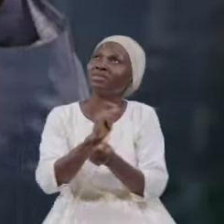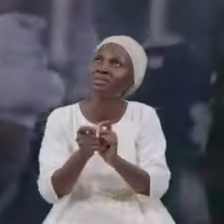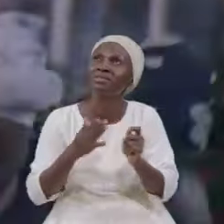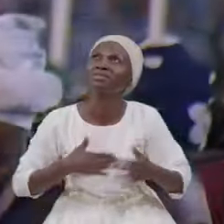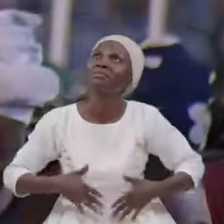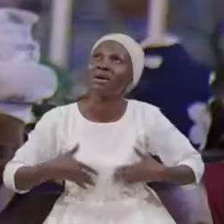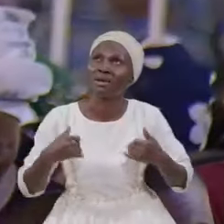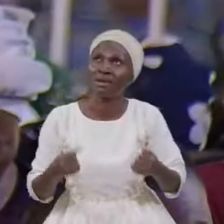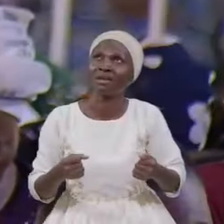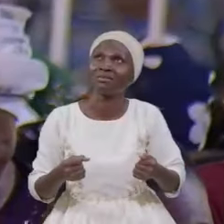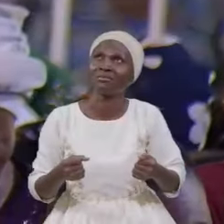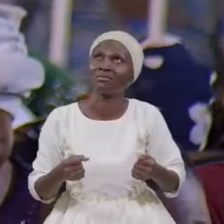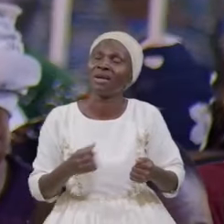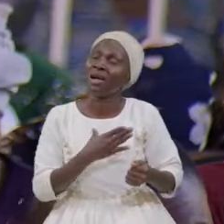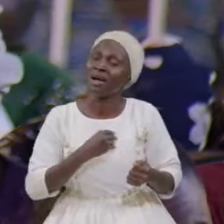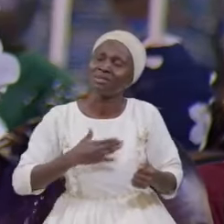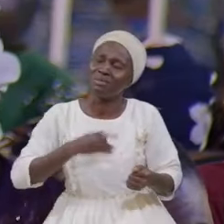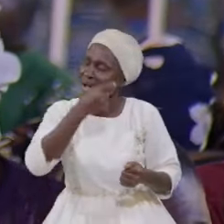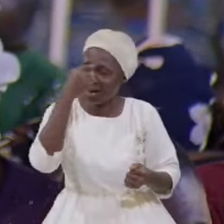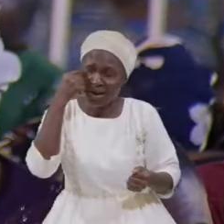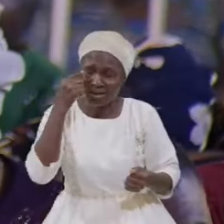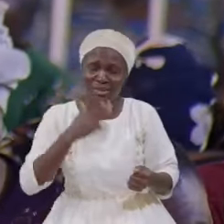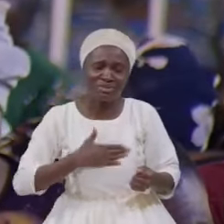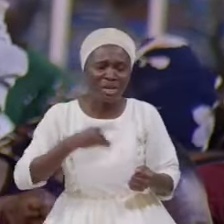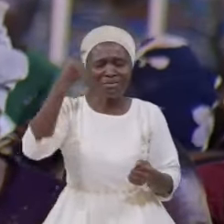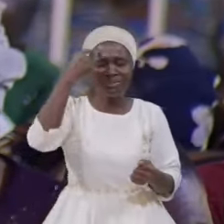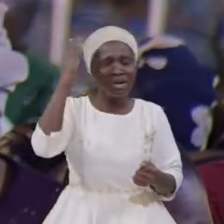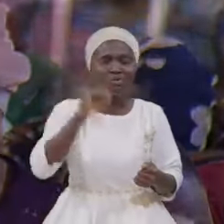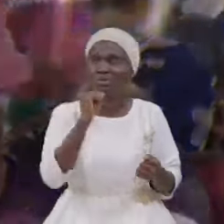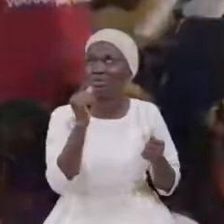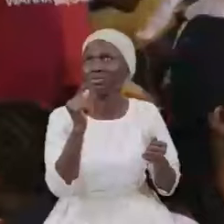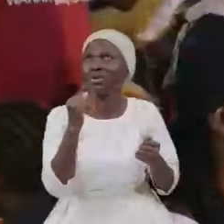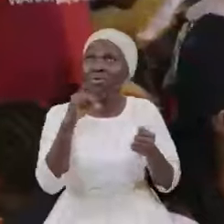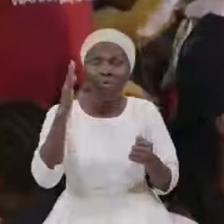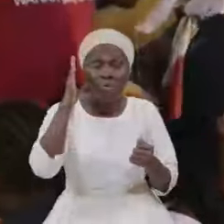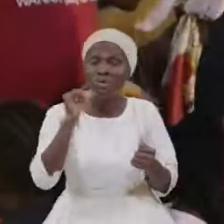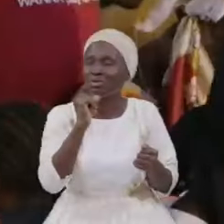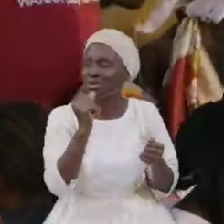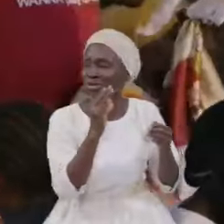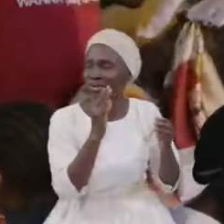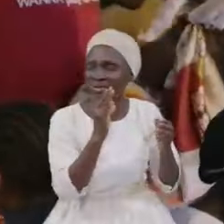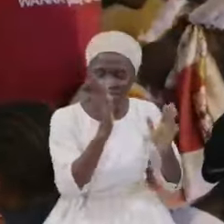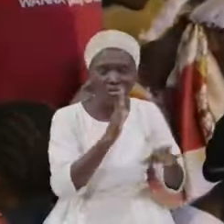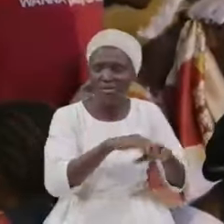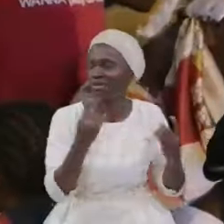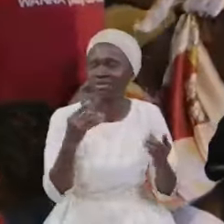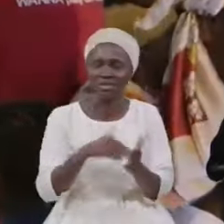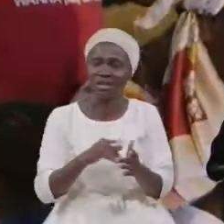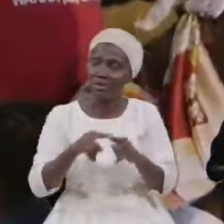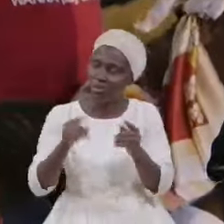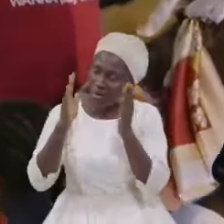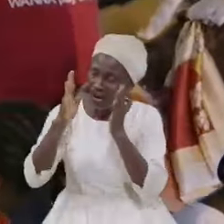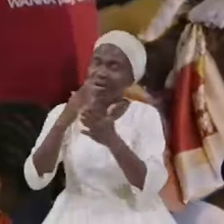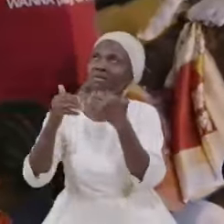be focused on heaven, where I am going. Tell